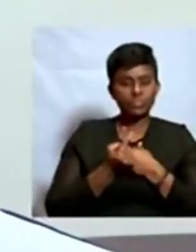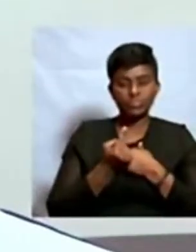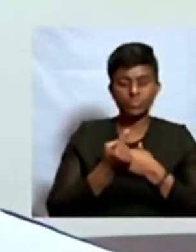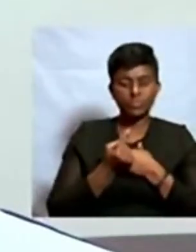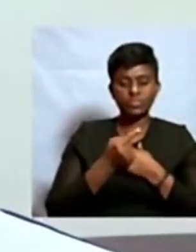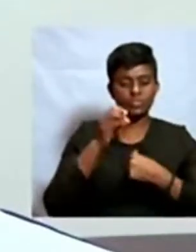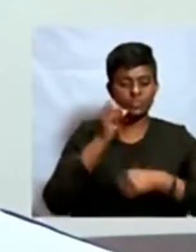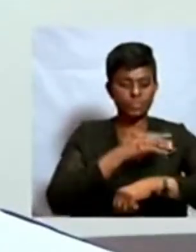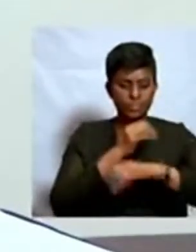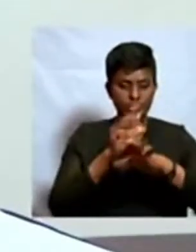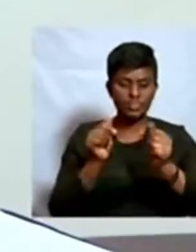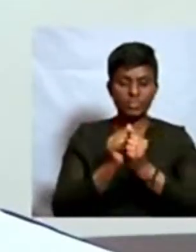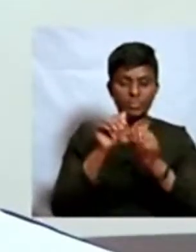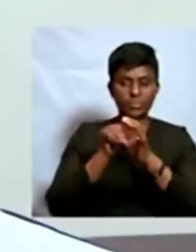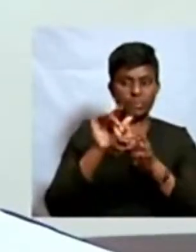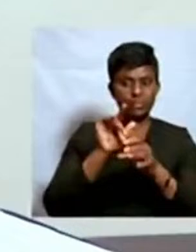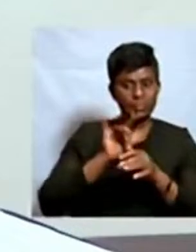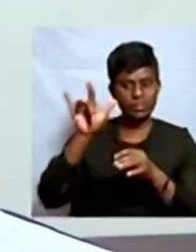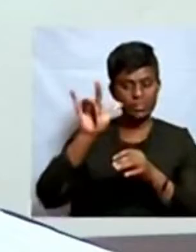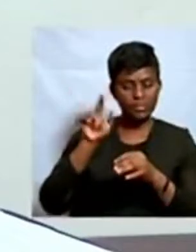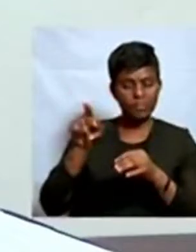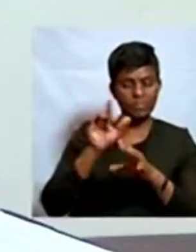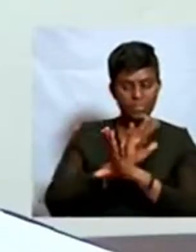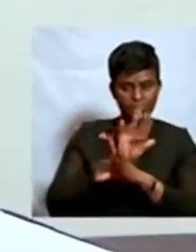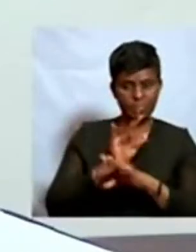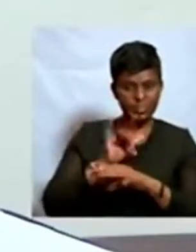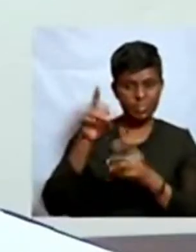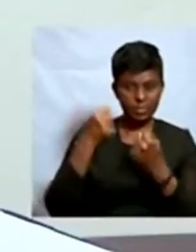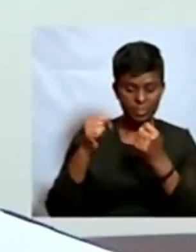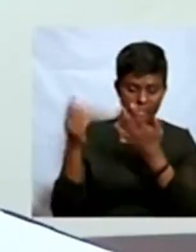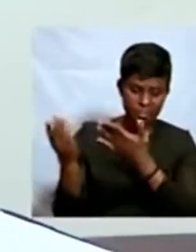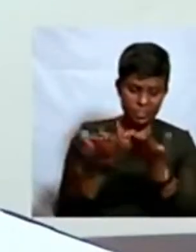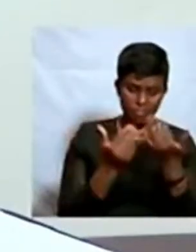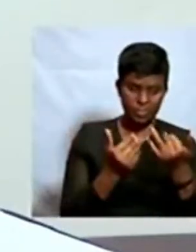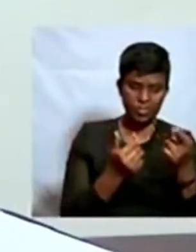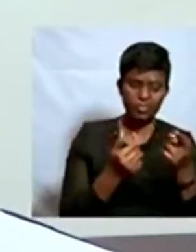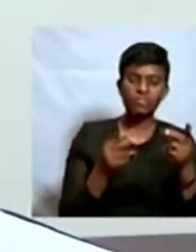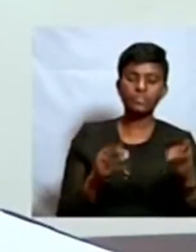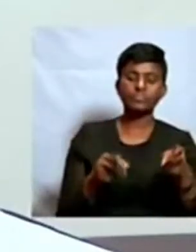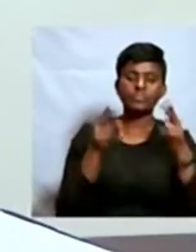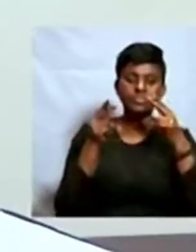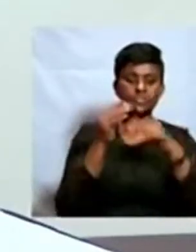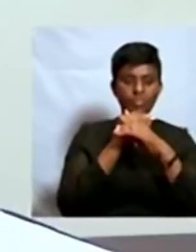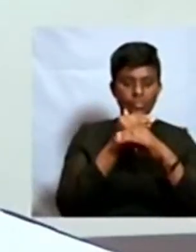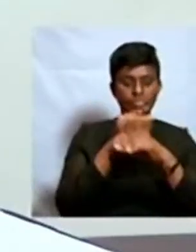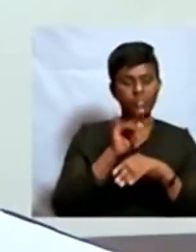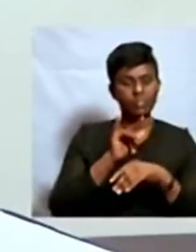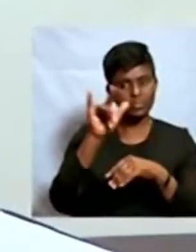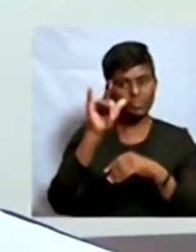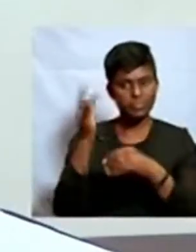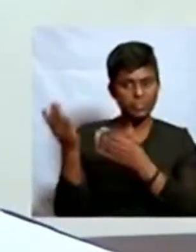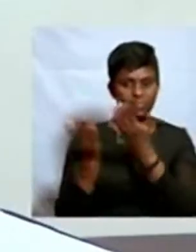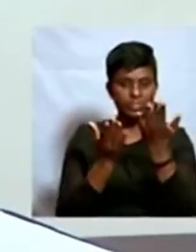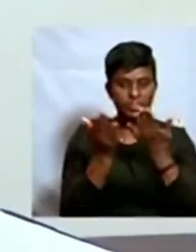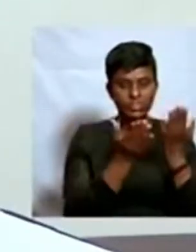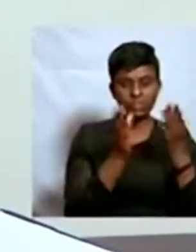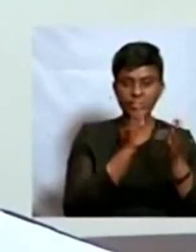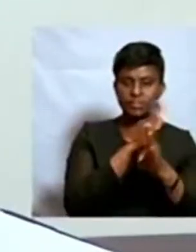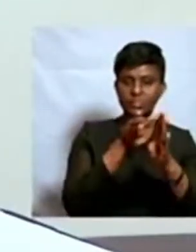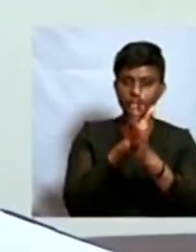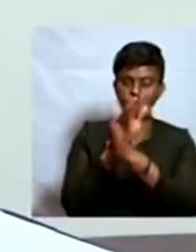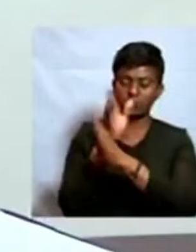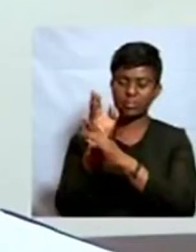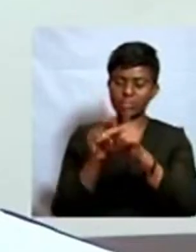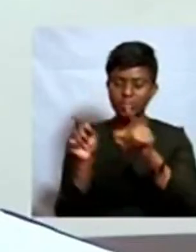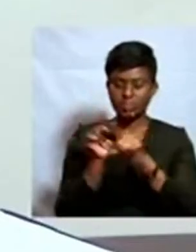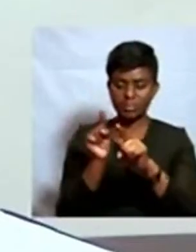an investor in Zambia Airways, trying to bring high standard aviation services to the people